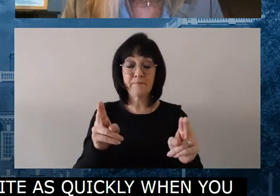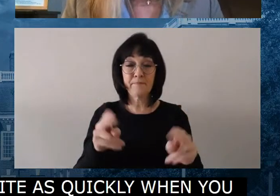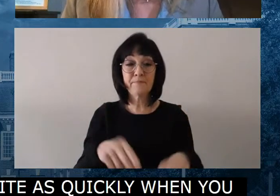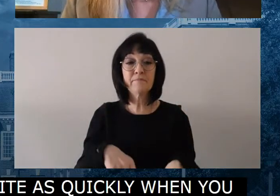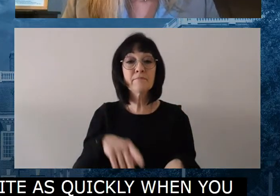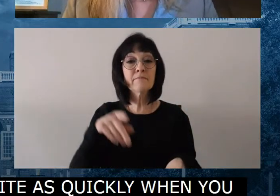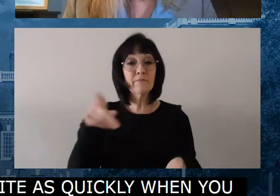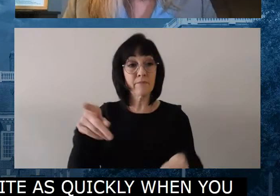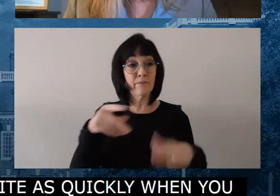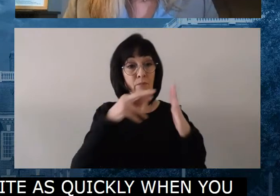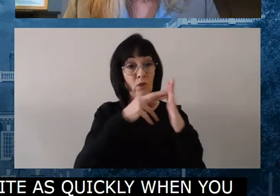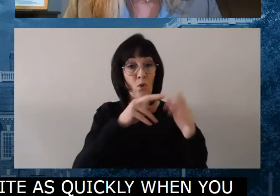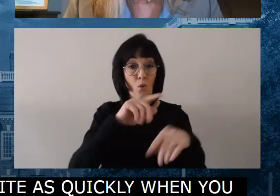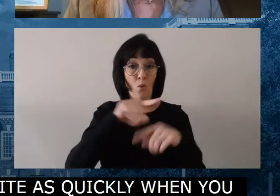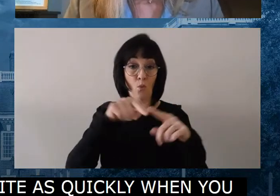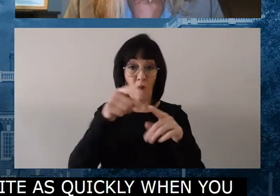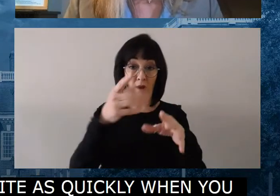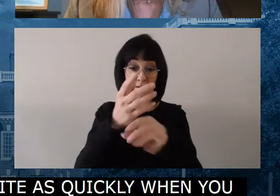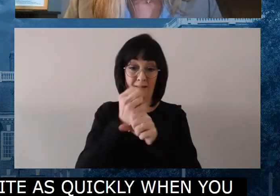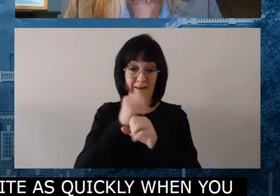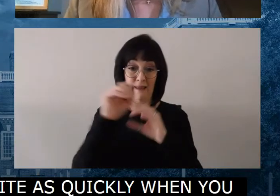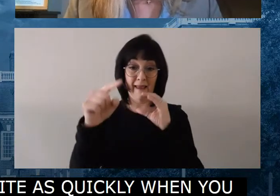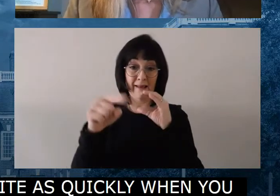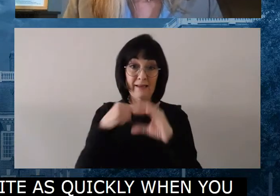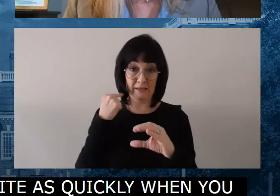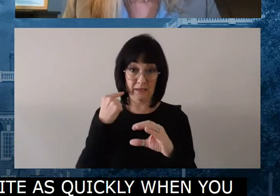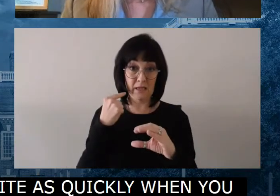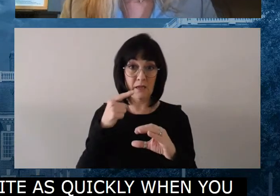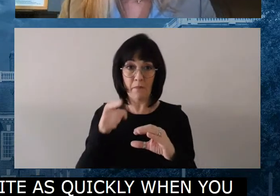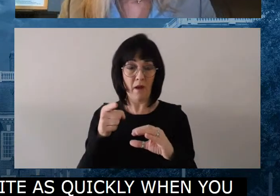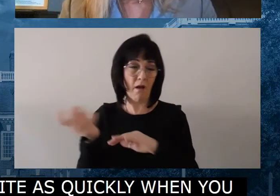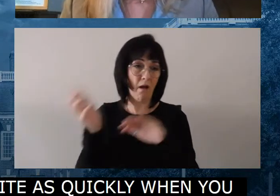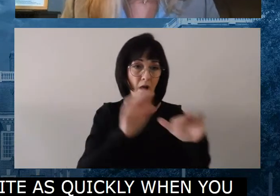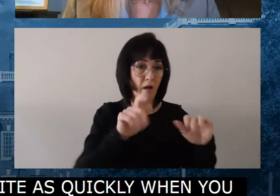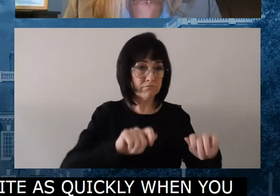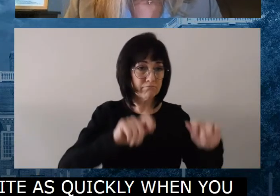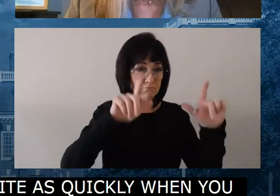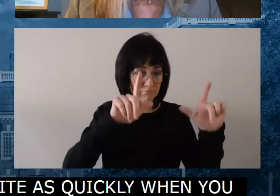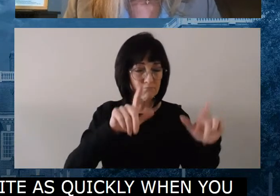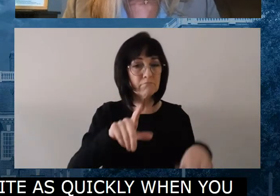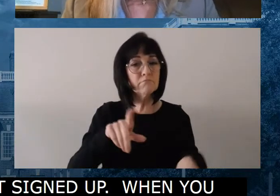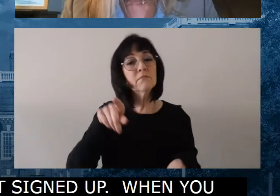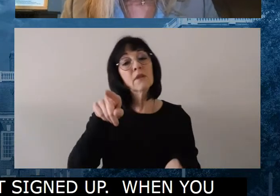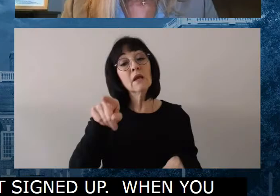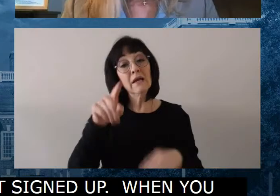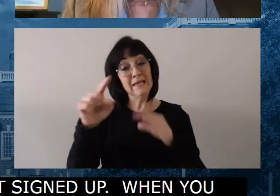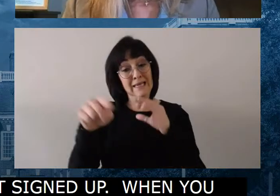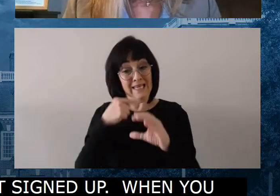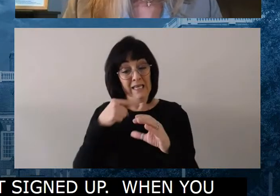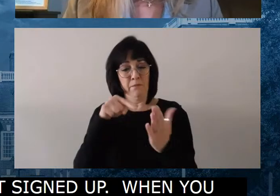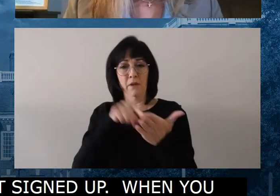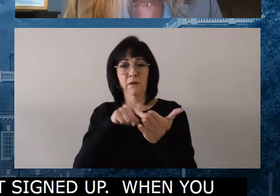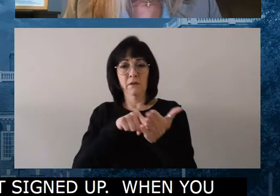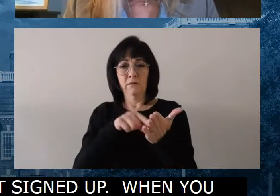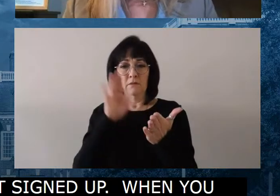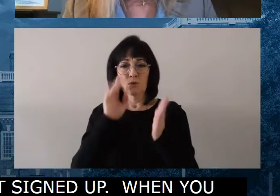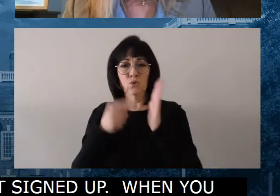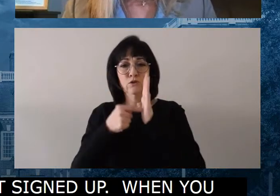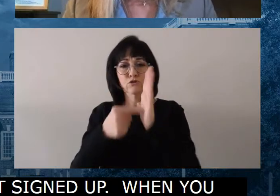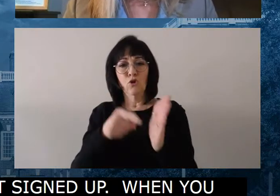up. When you get your invitation, you will get a unique code that you need to use